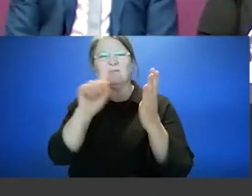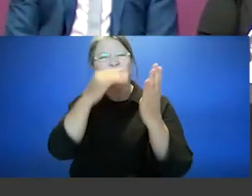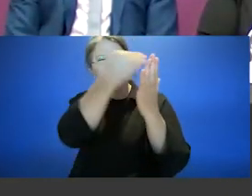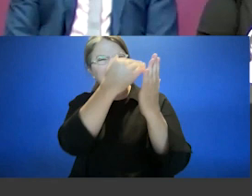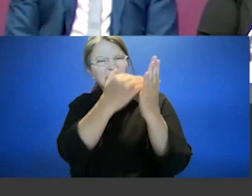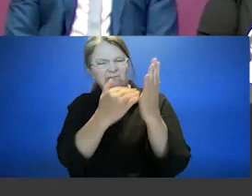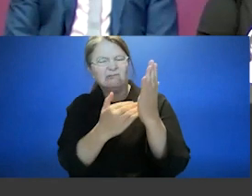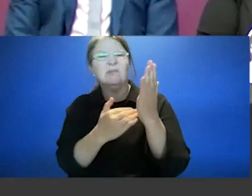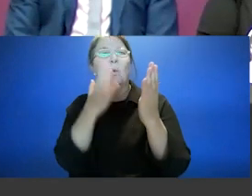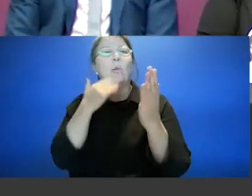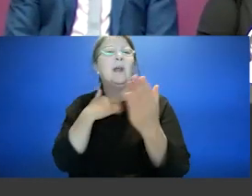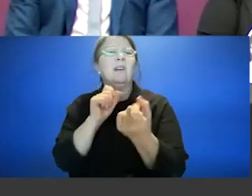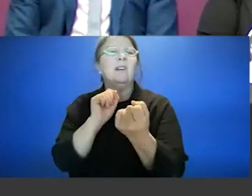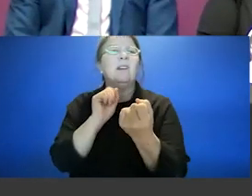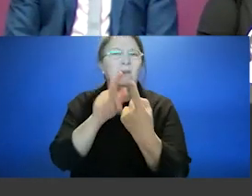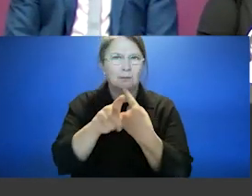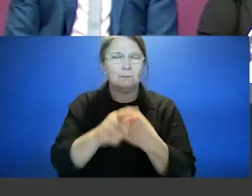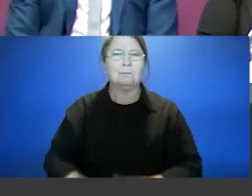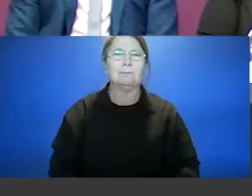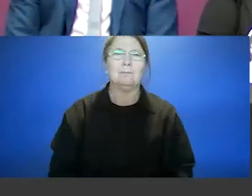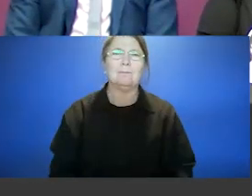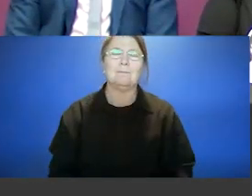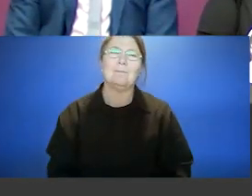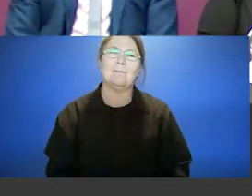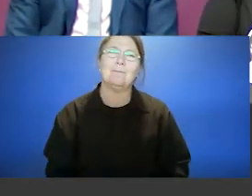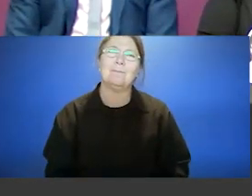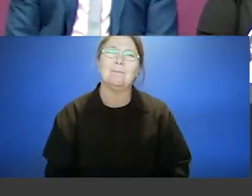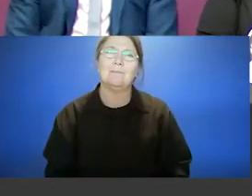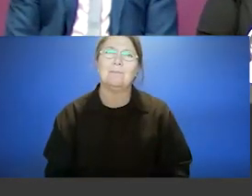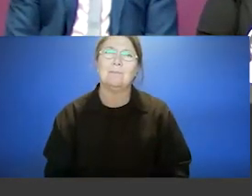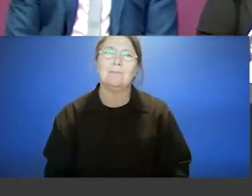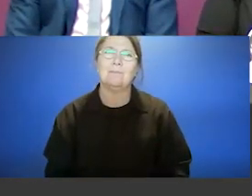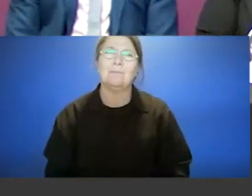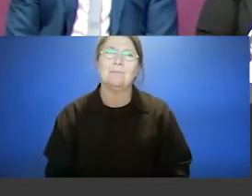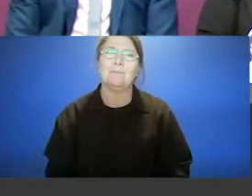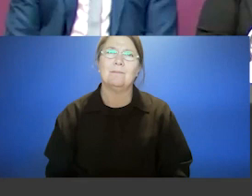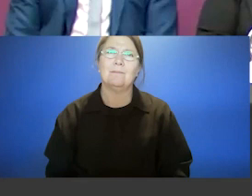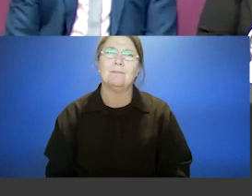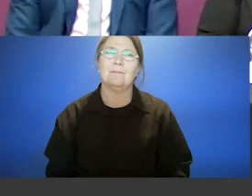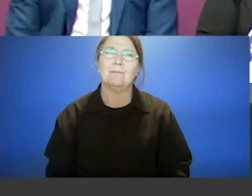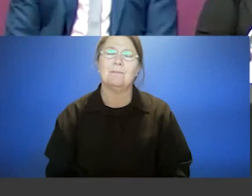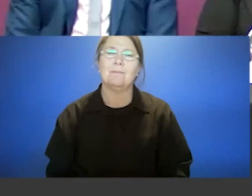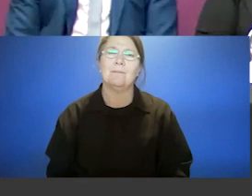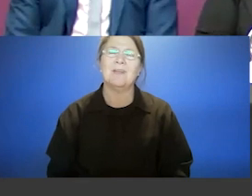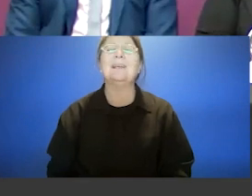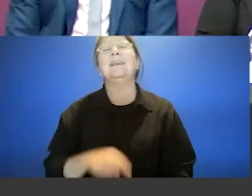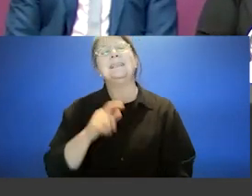presentation, and one of the people that is participating in this webinar has picked up on it as